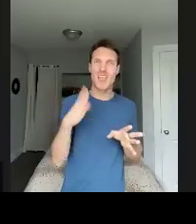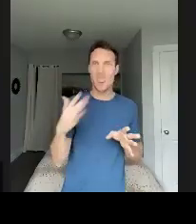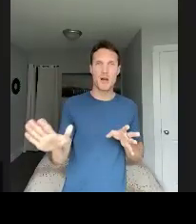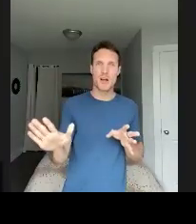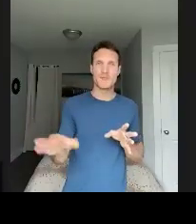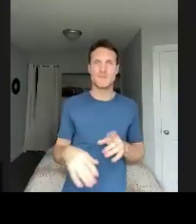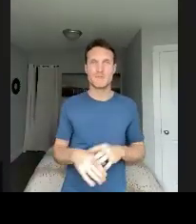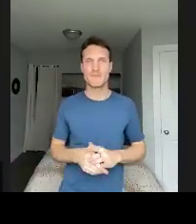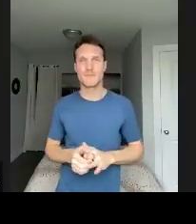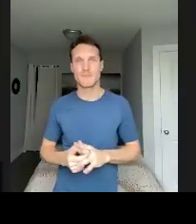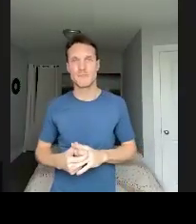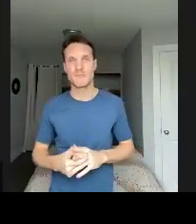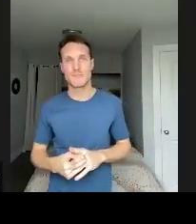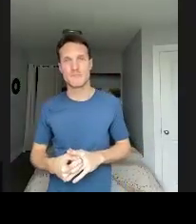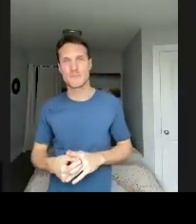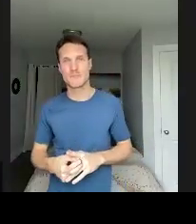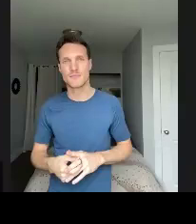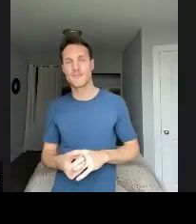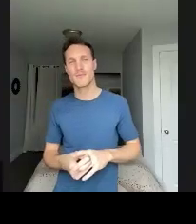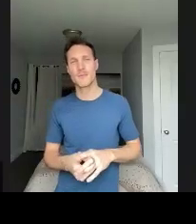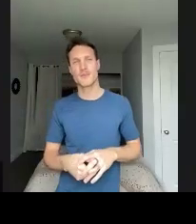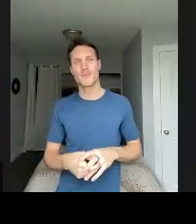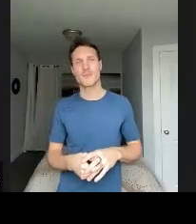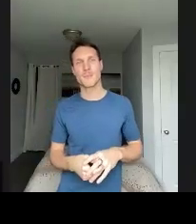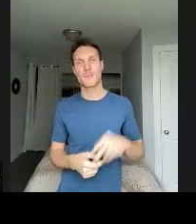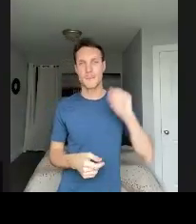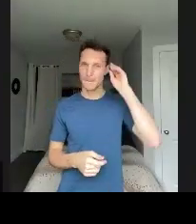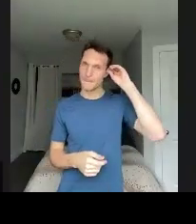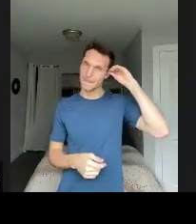out different things like that as we move forward.